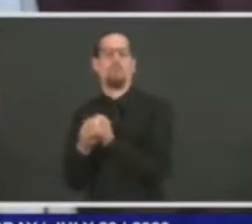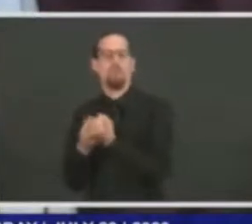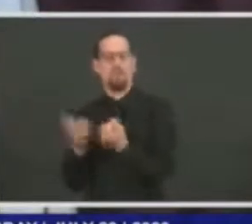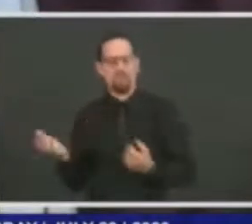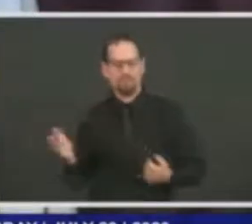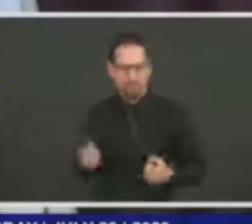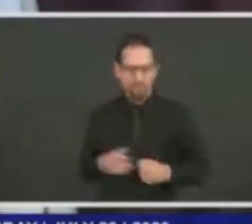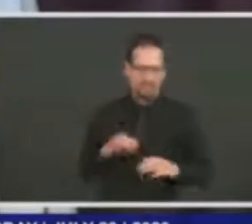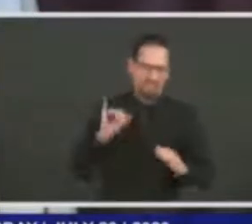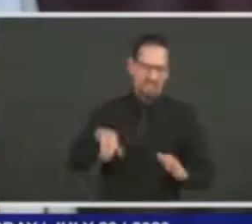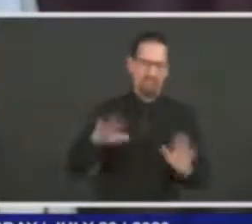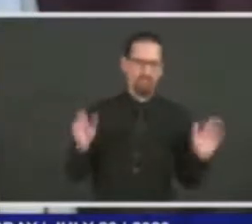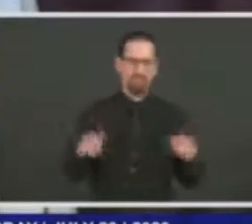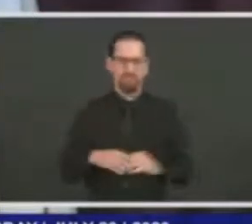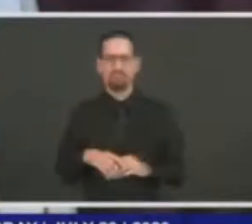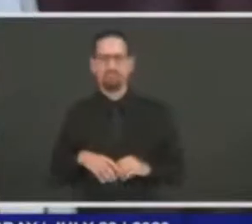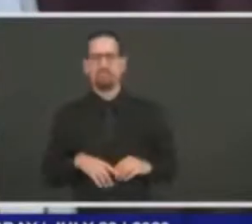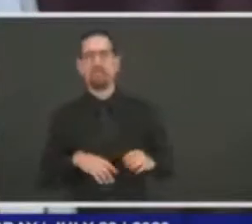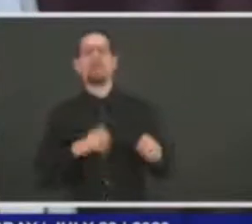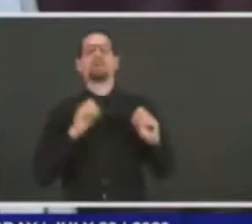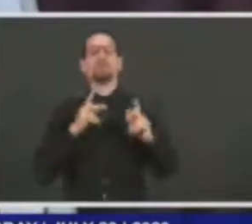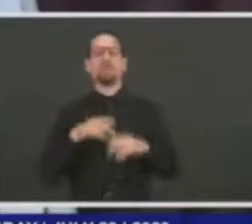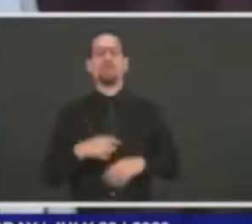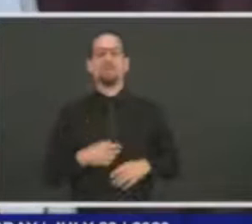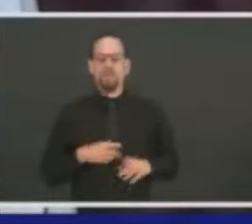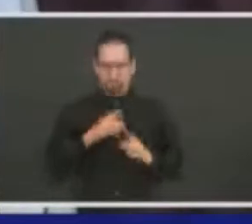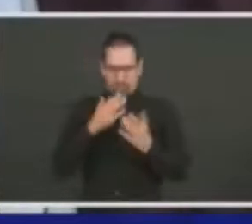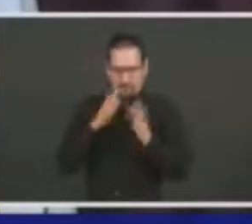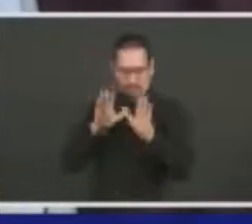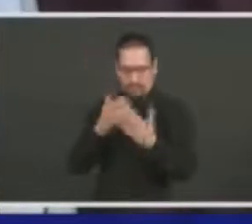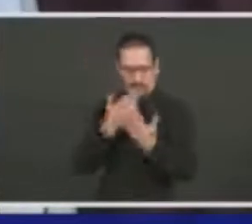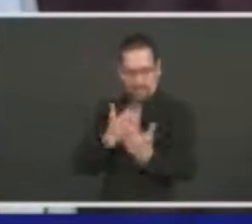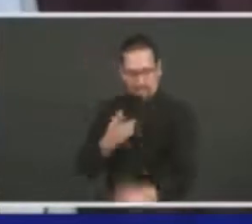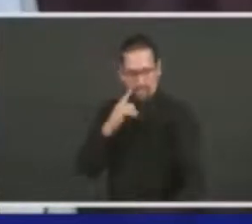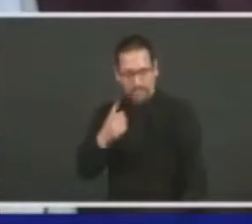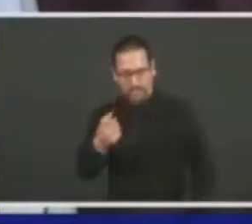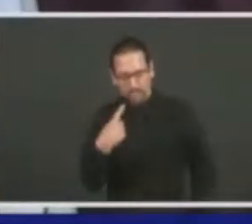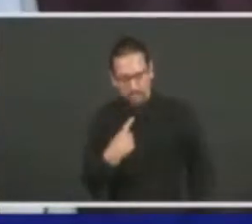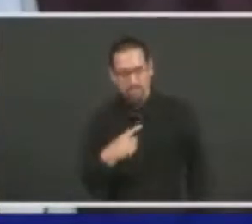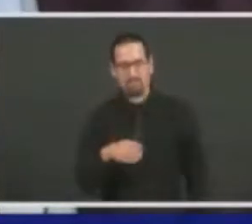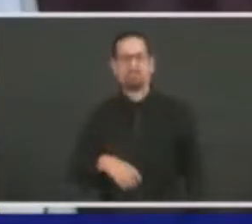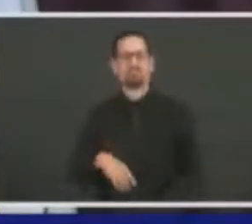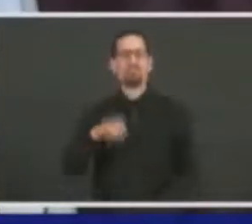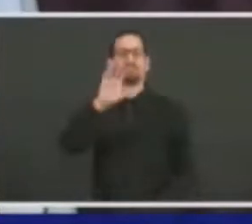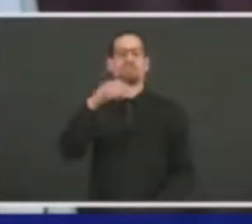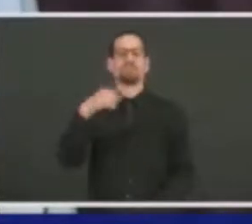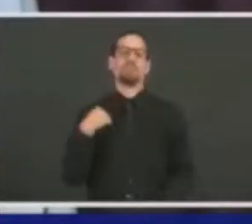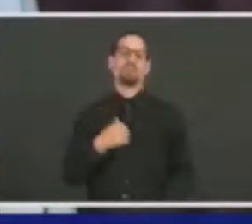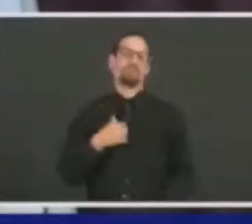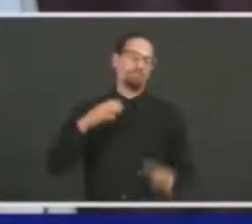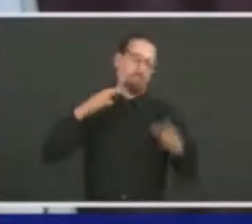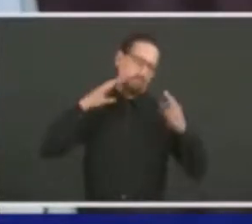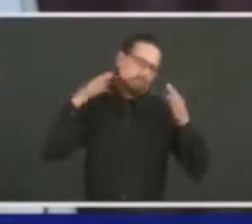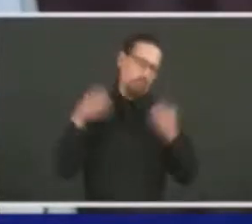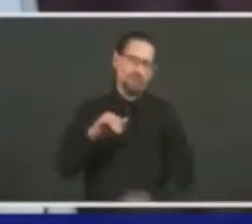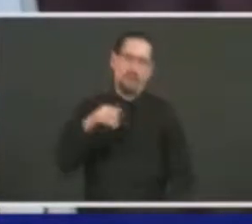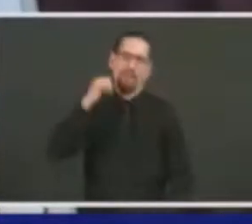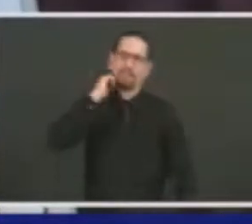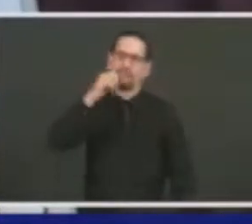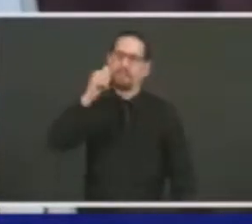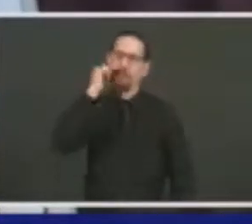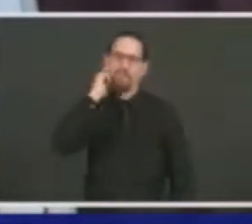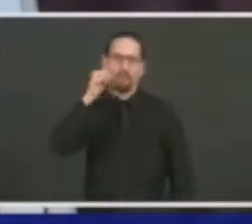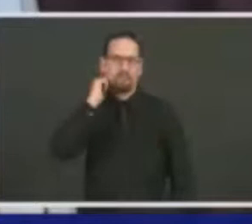question. This is something that we are focused on every single day. One of the first things I can respond to with your